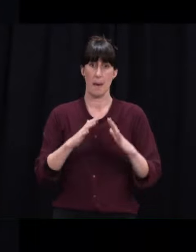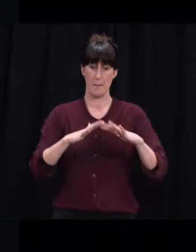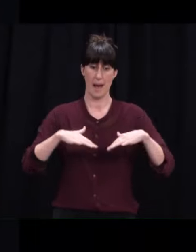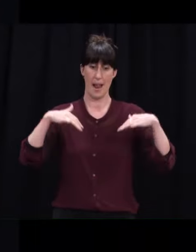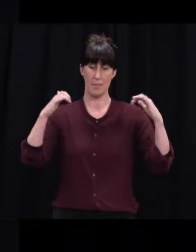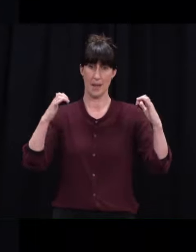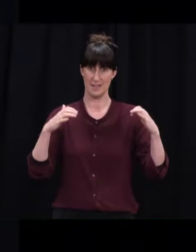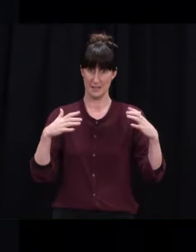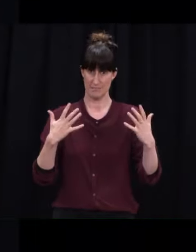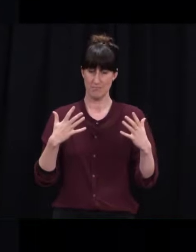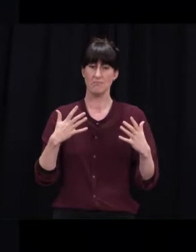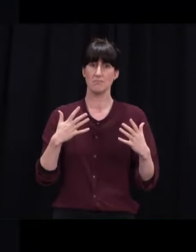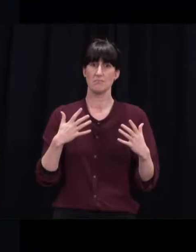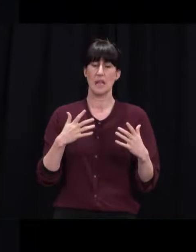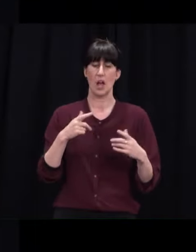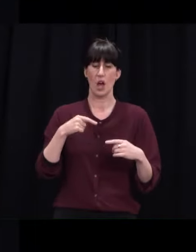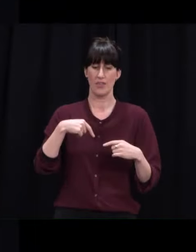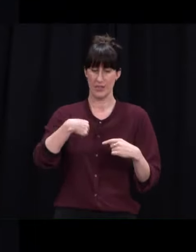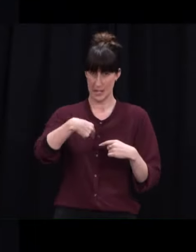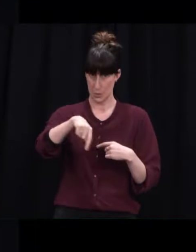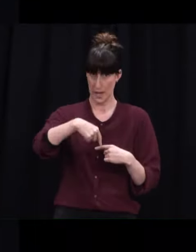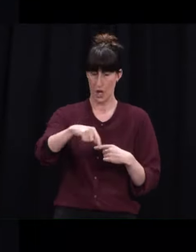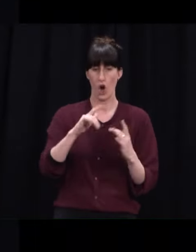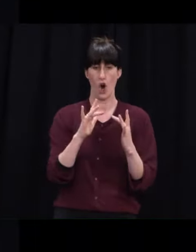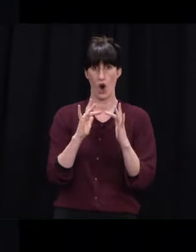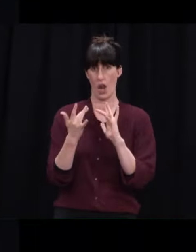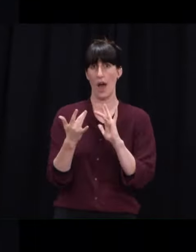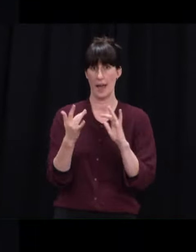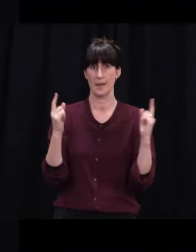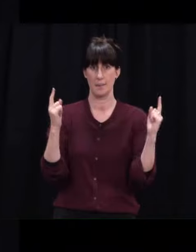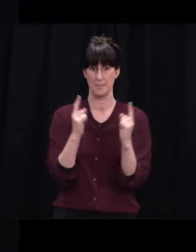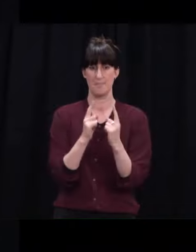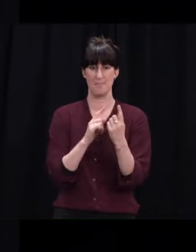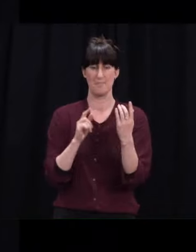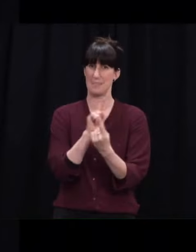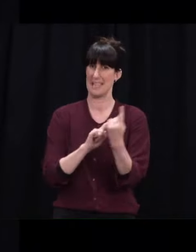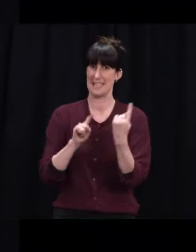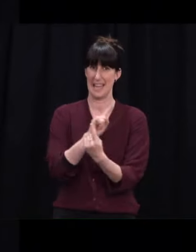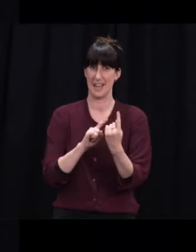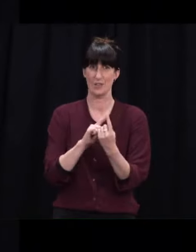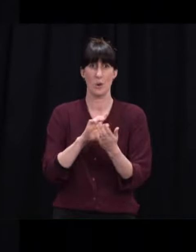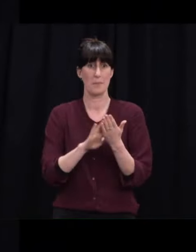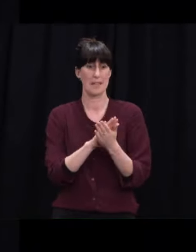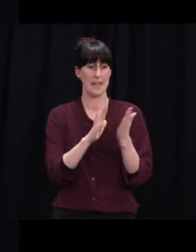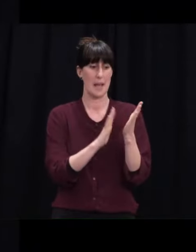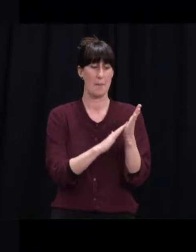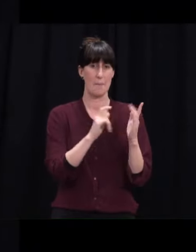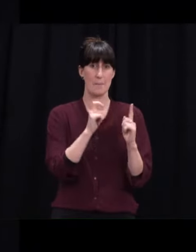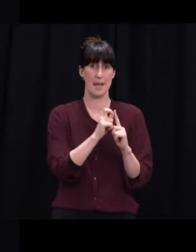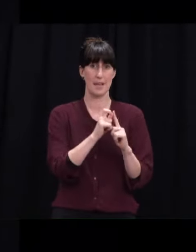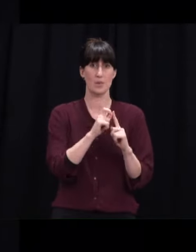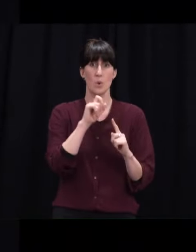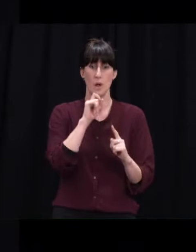ongoing scrutiny of government activity. That includes ministers being present at virtual select committee meetings to answer questions on